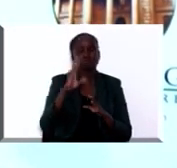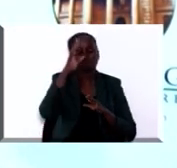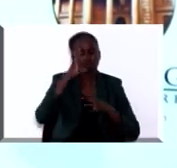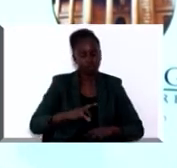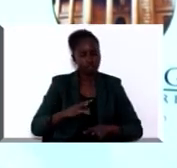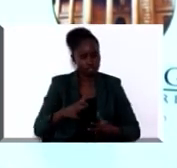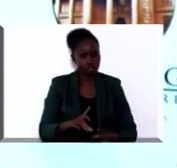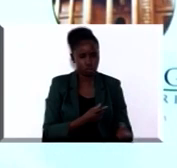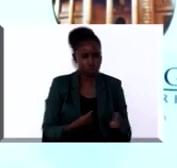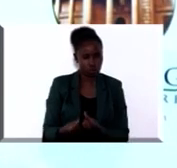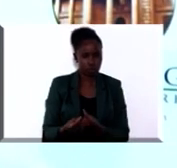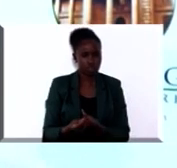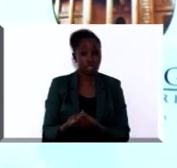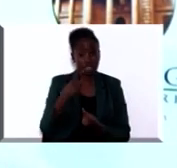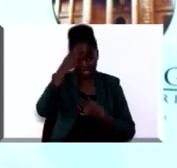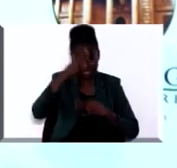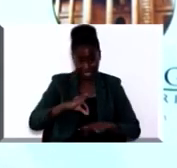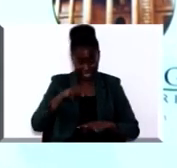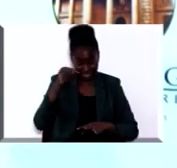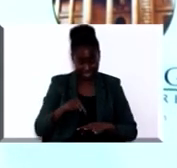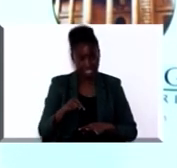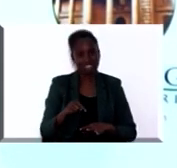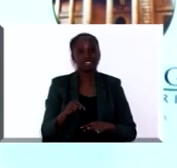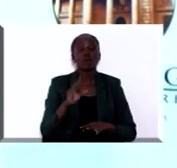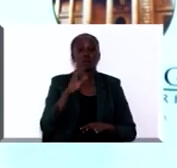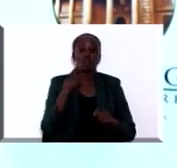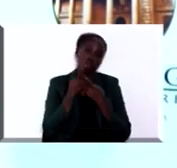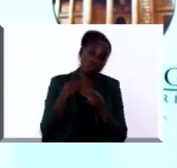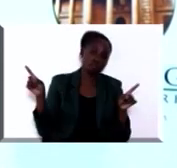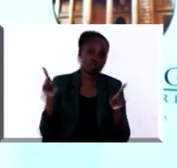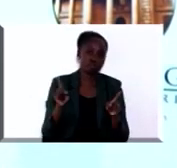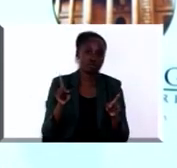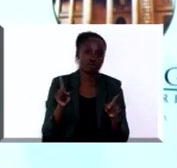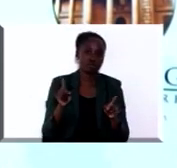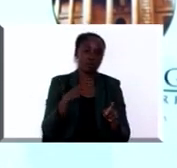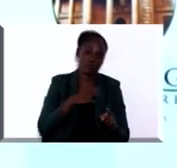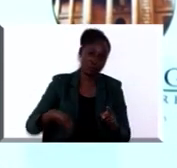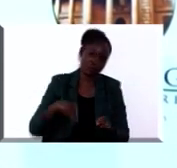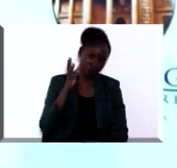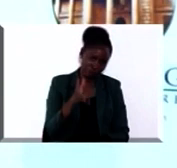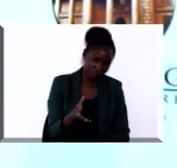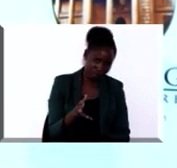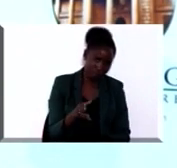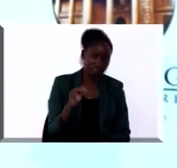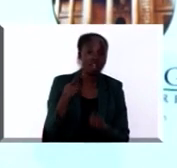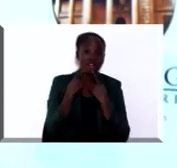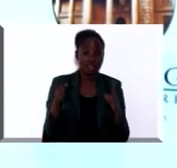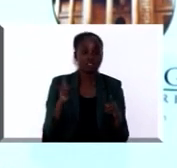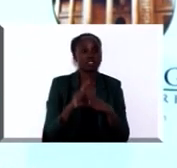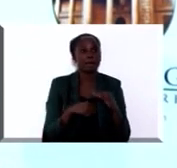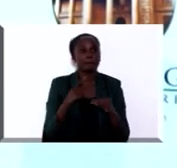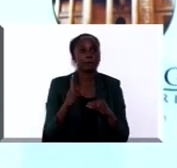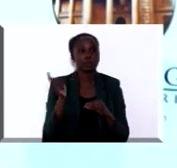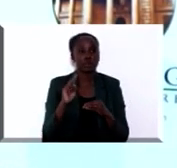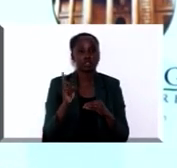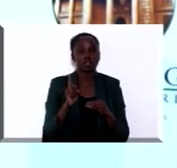made, and that decision will be announced. The president will be announced about the